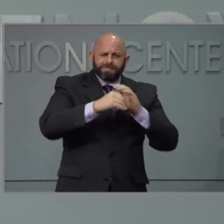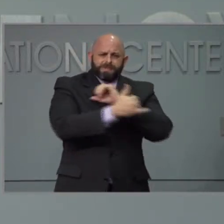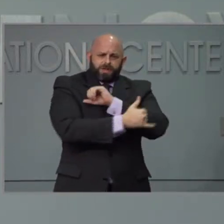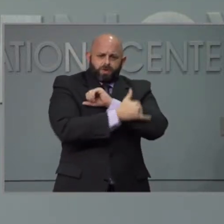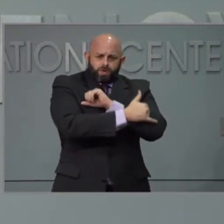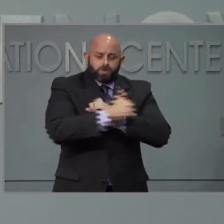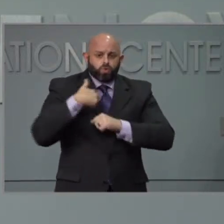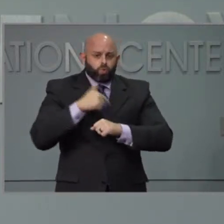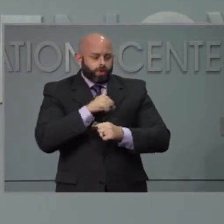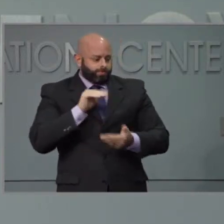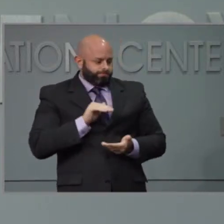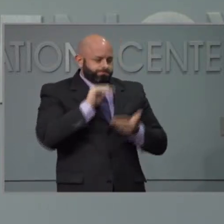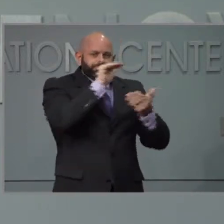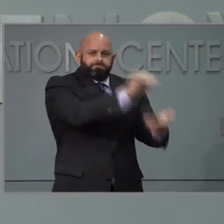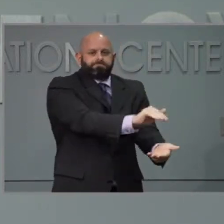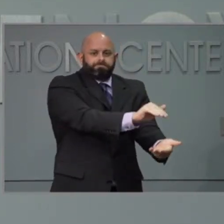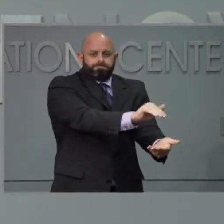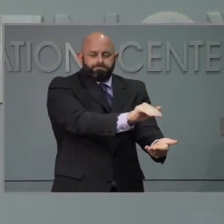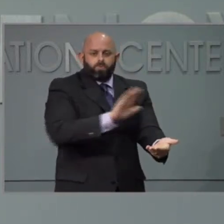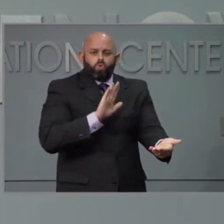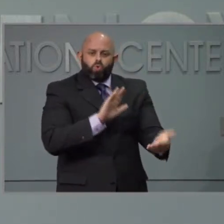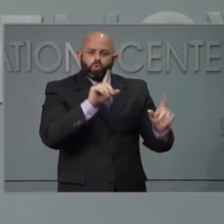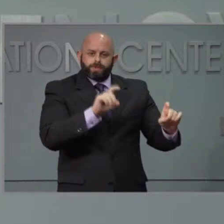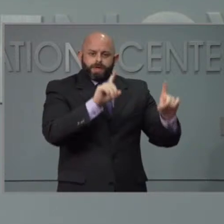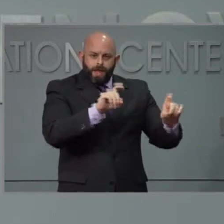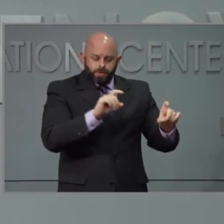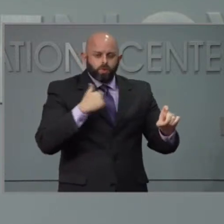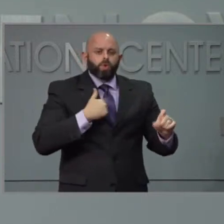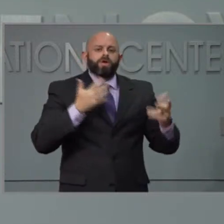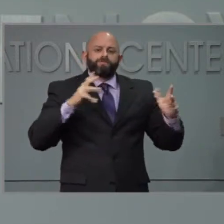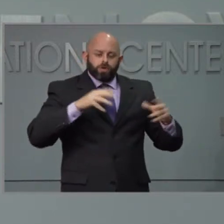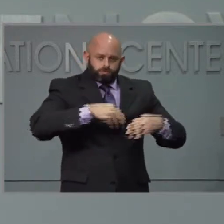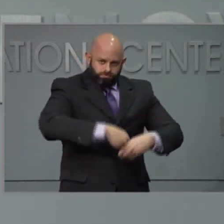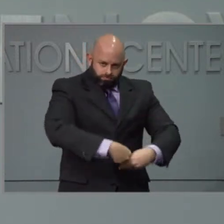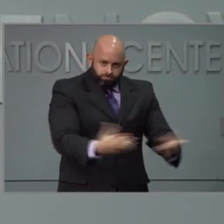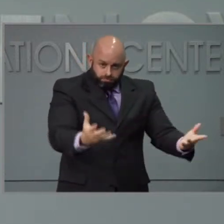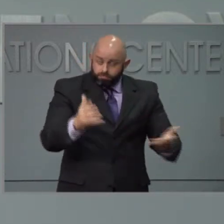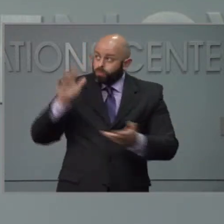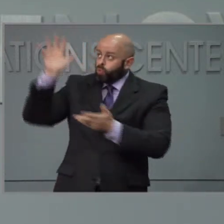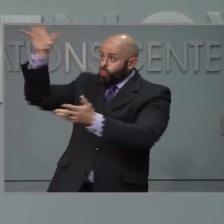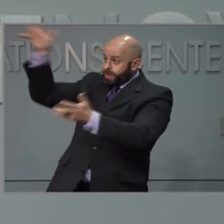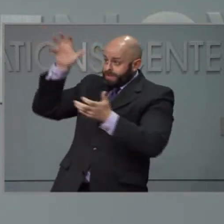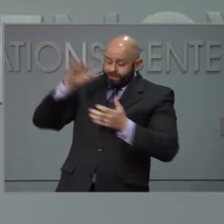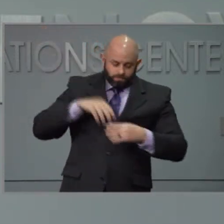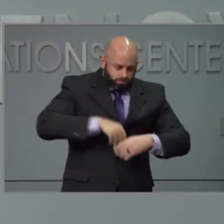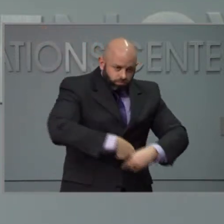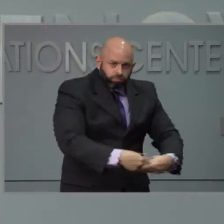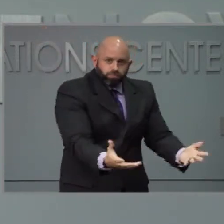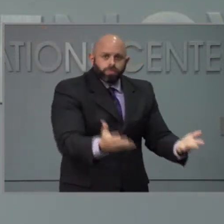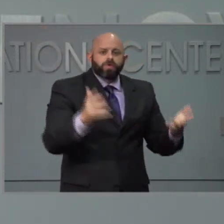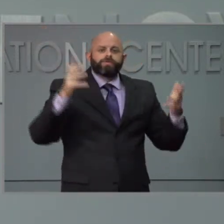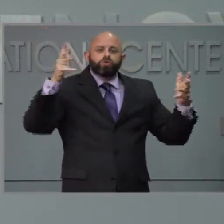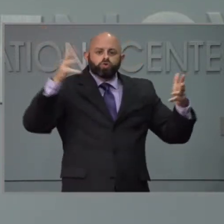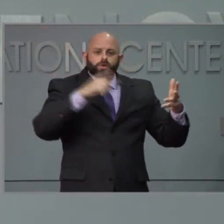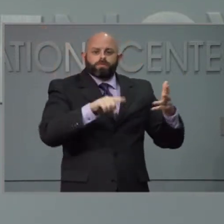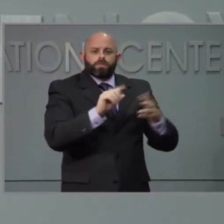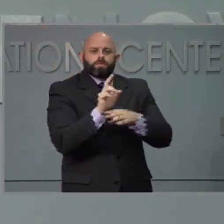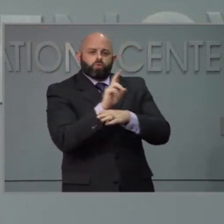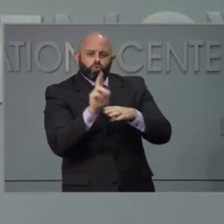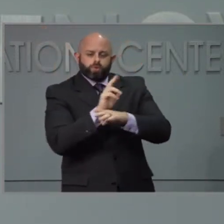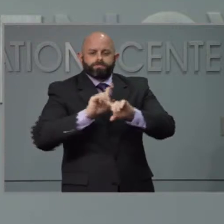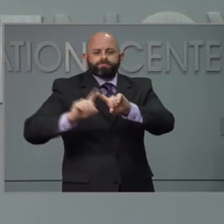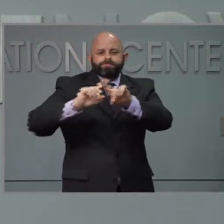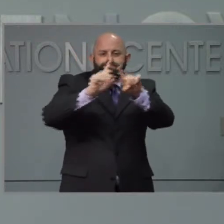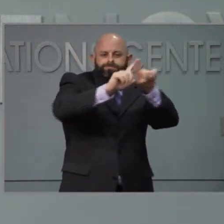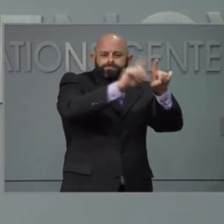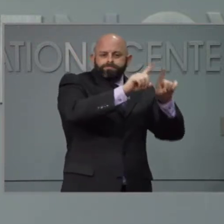shared those tests, and we have already distributed the ones we have gotten to our local health departments to have them use in various